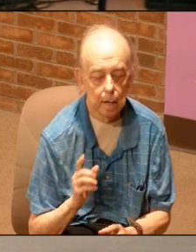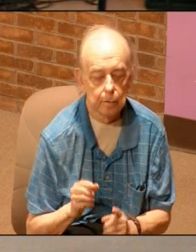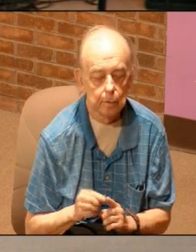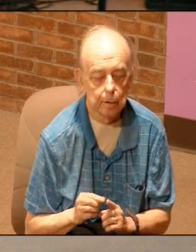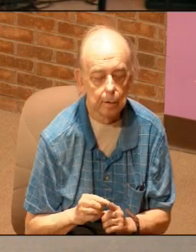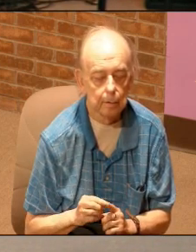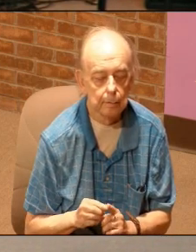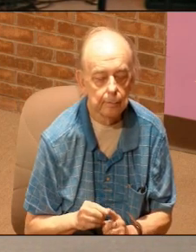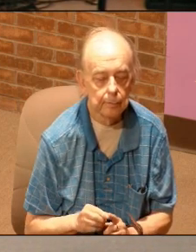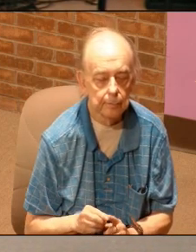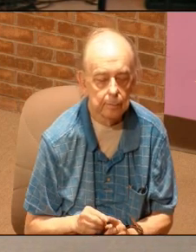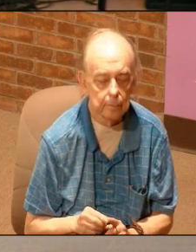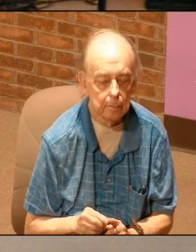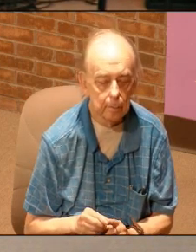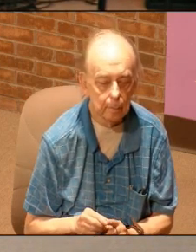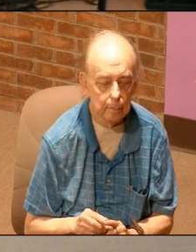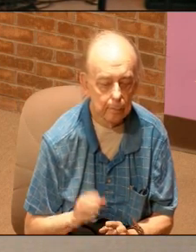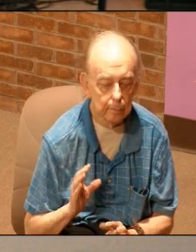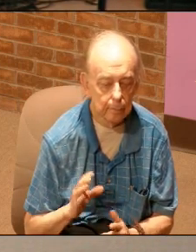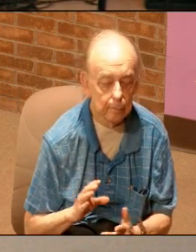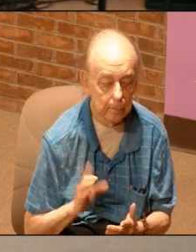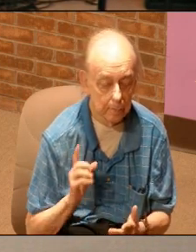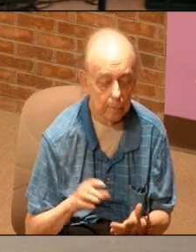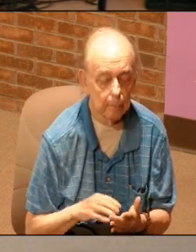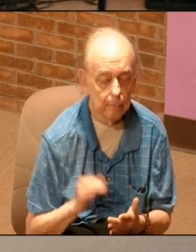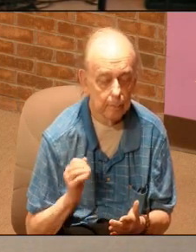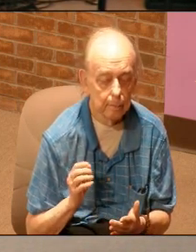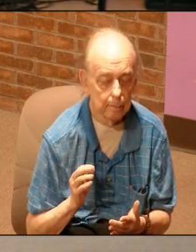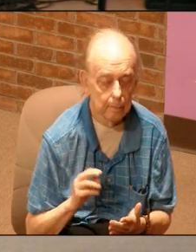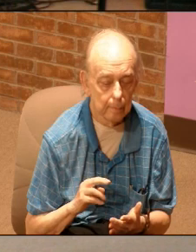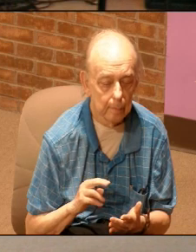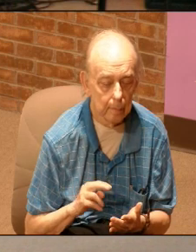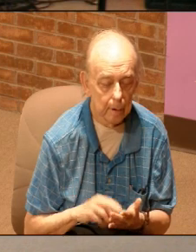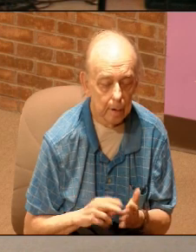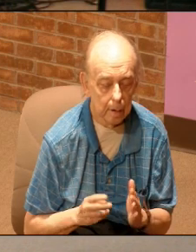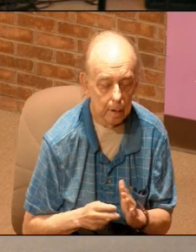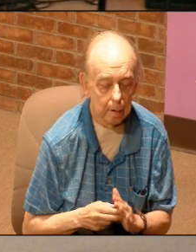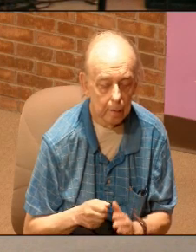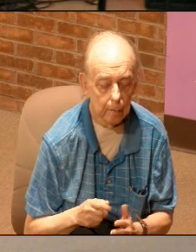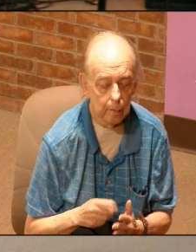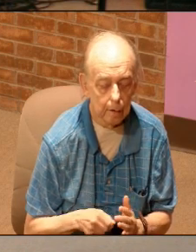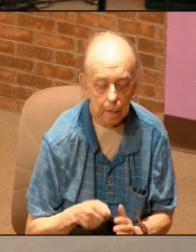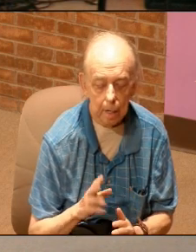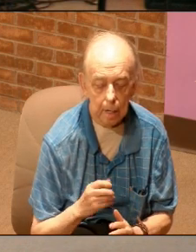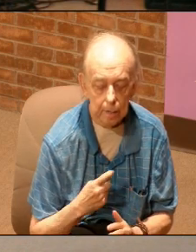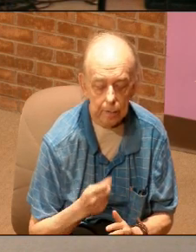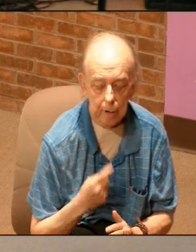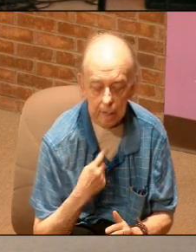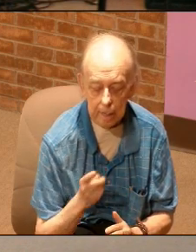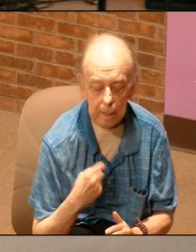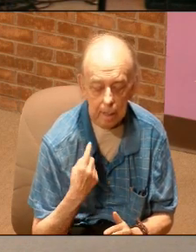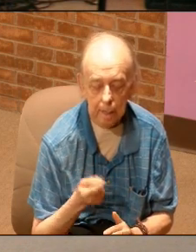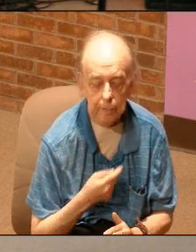Word, we'll find out what it is that God's trying to tell us.